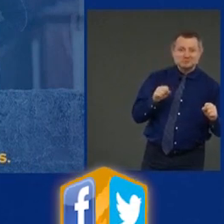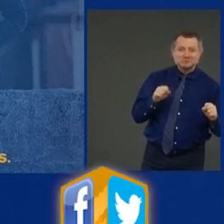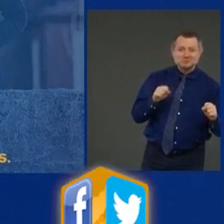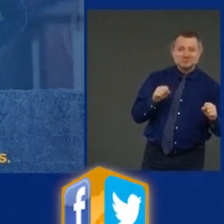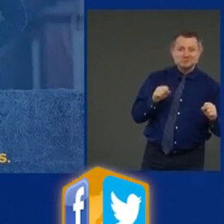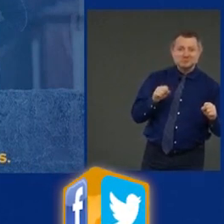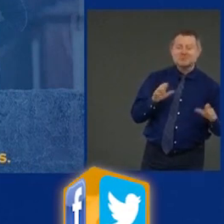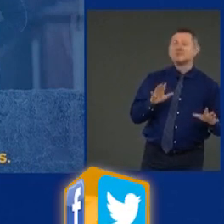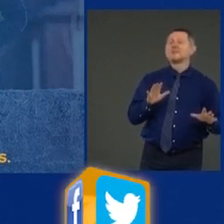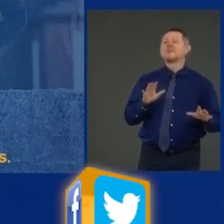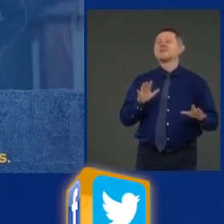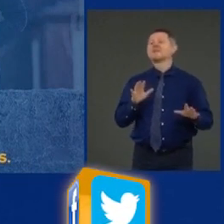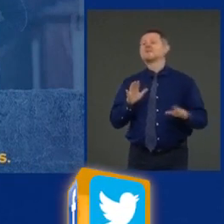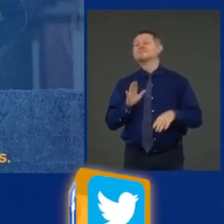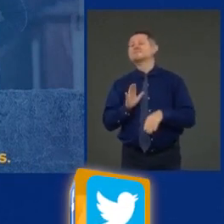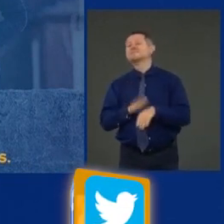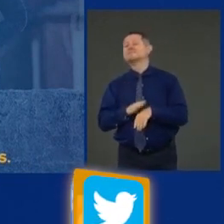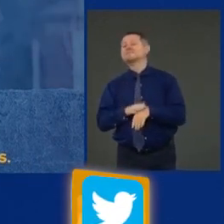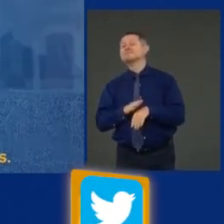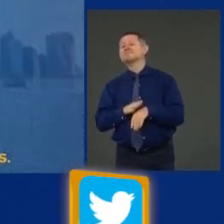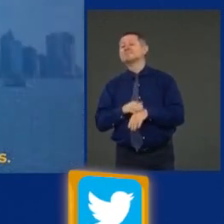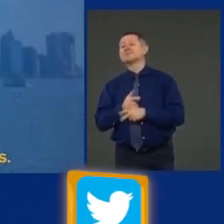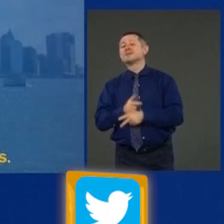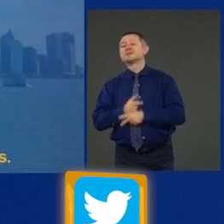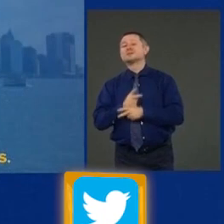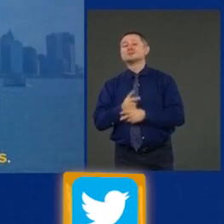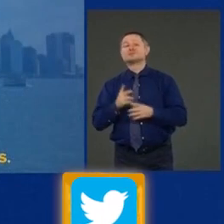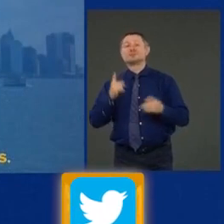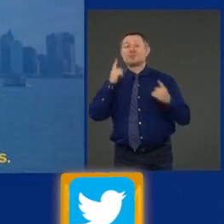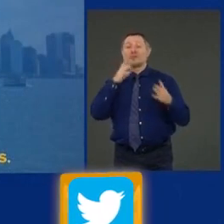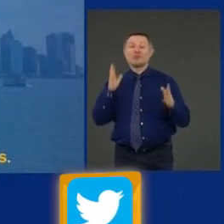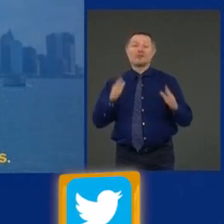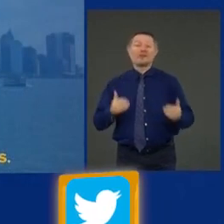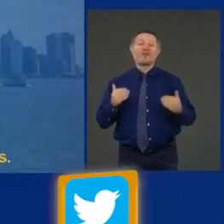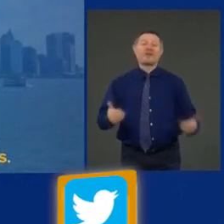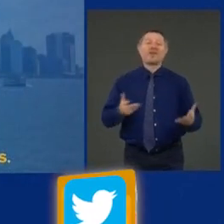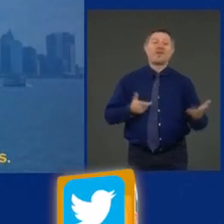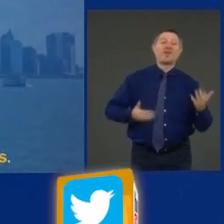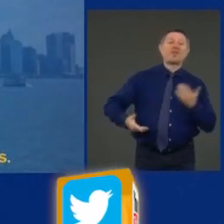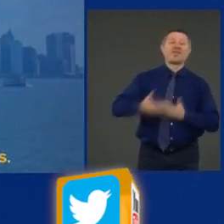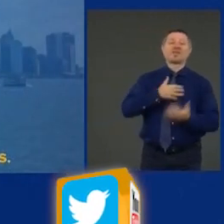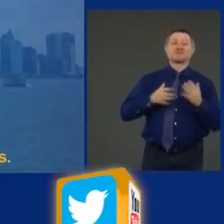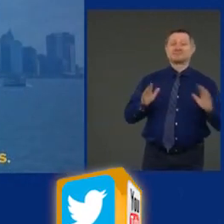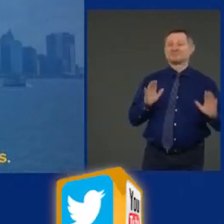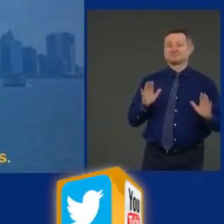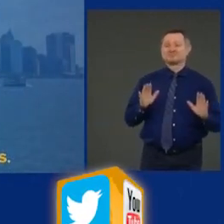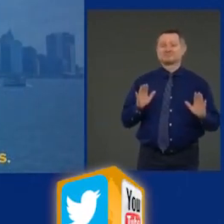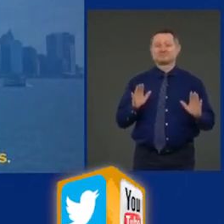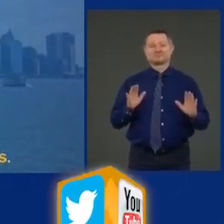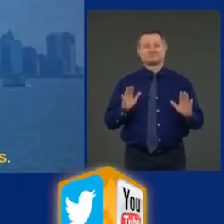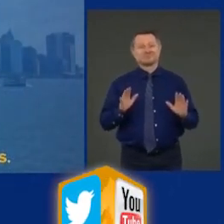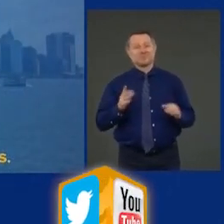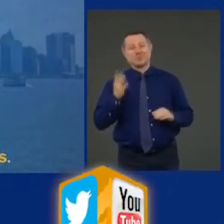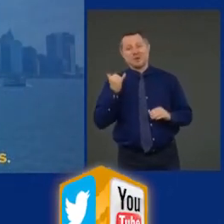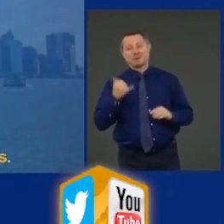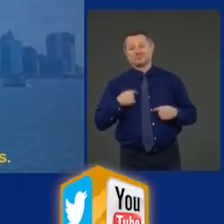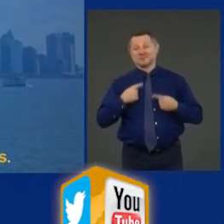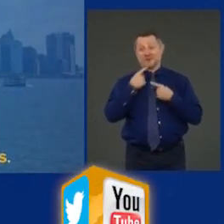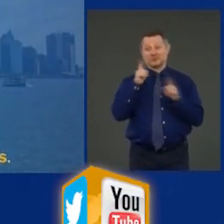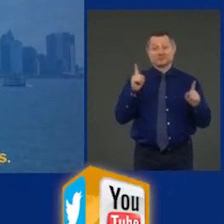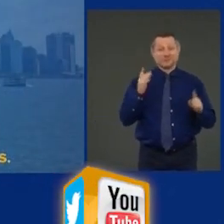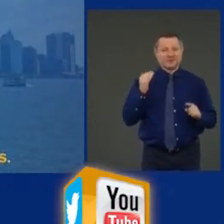mean people can now relax. The news is good because we did what we had to